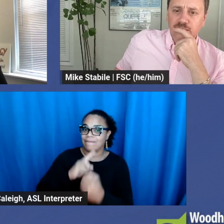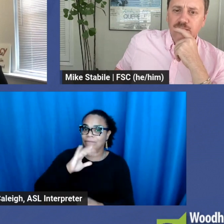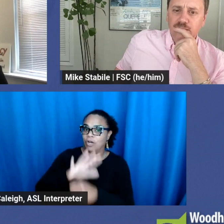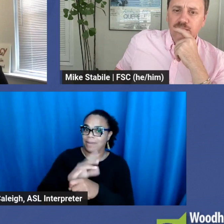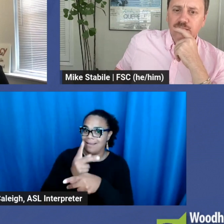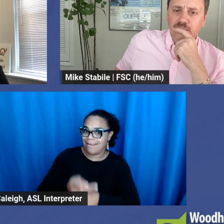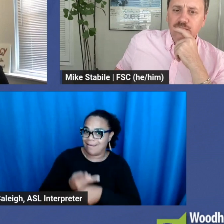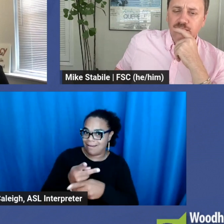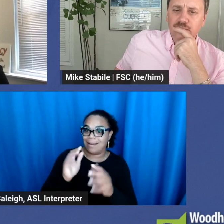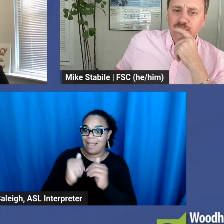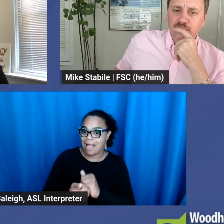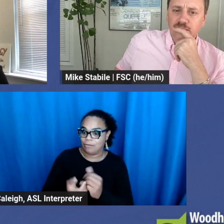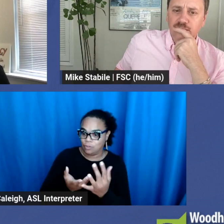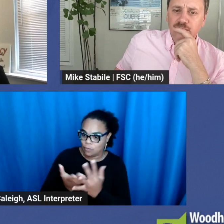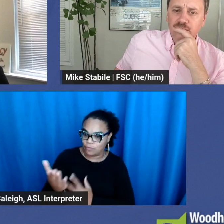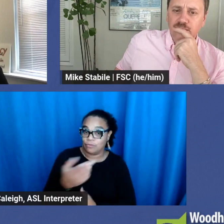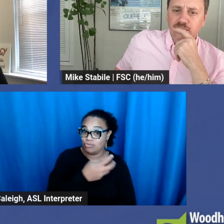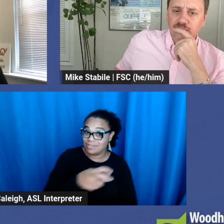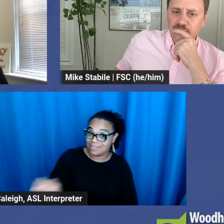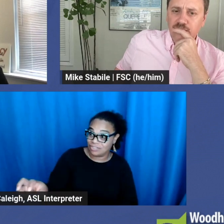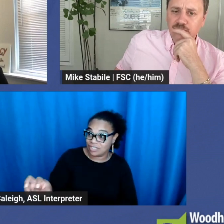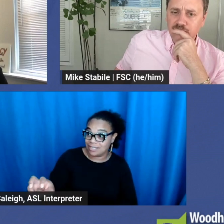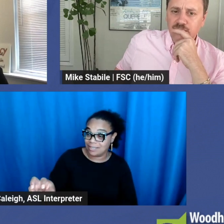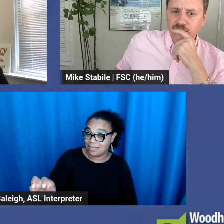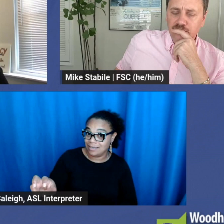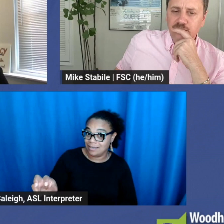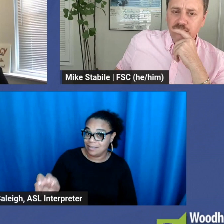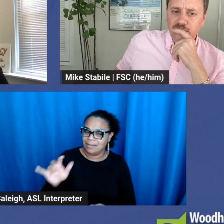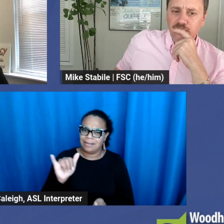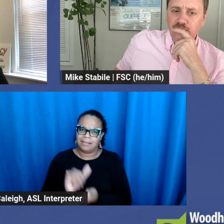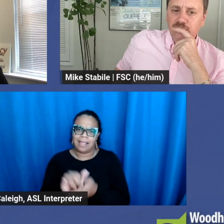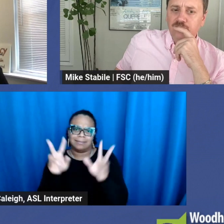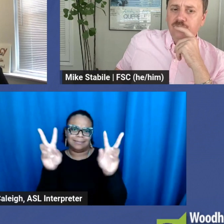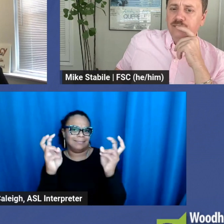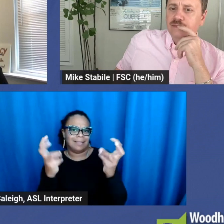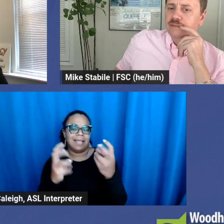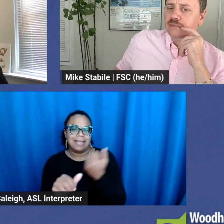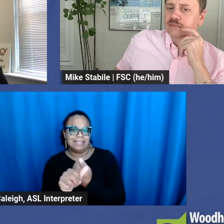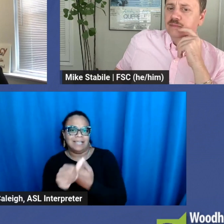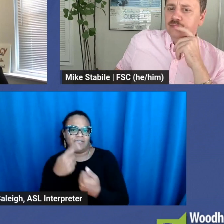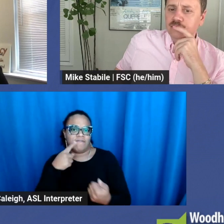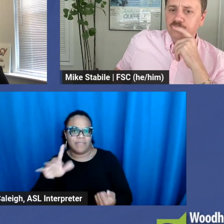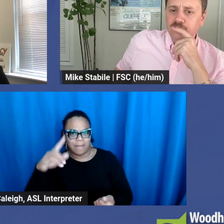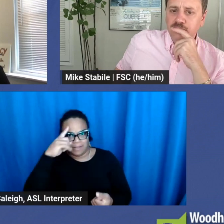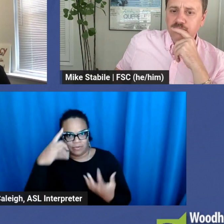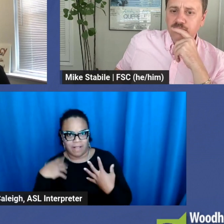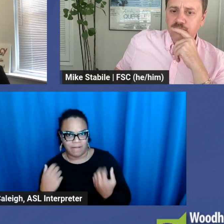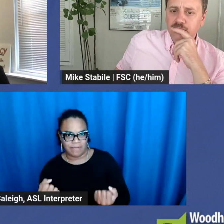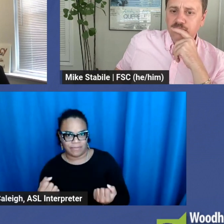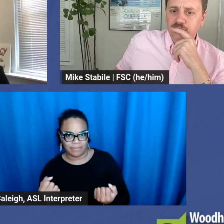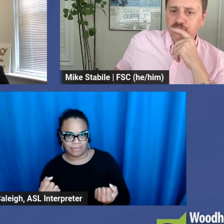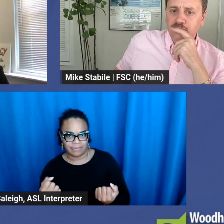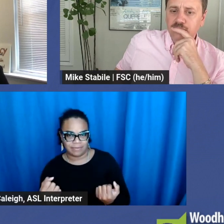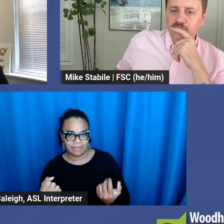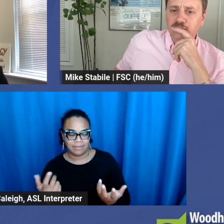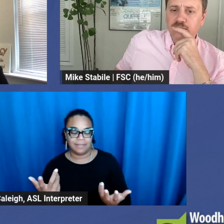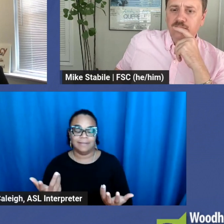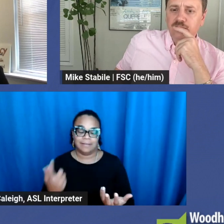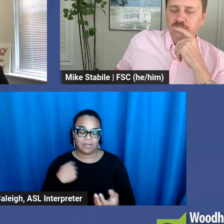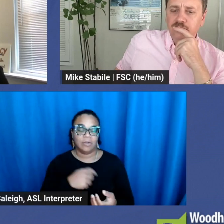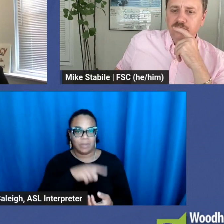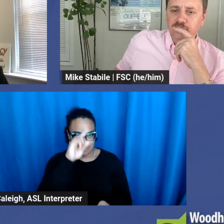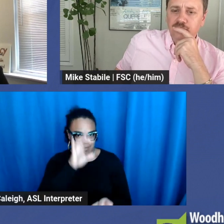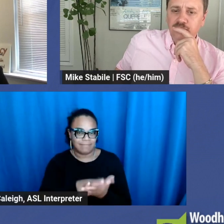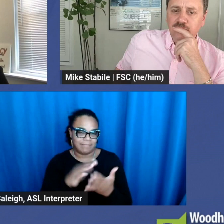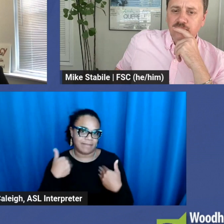through a transition is somehow dangerous for their mental health. We think that there's a really very sincere risk that